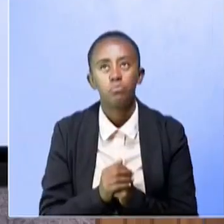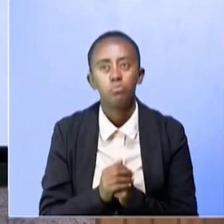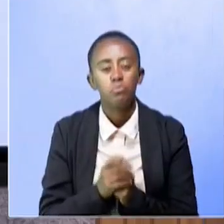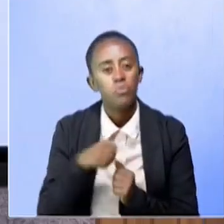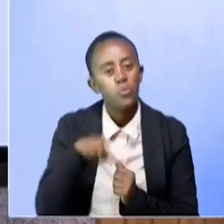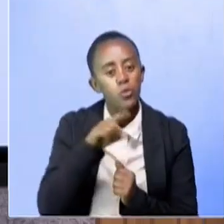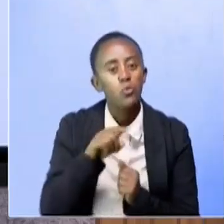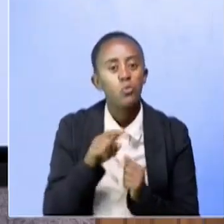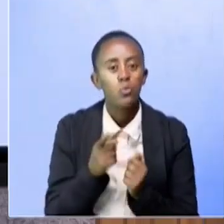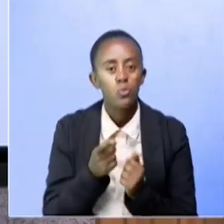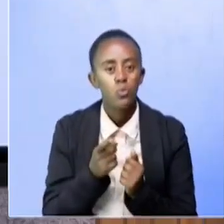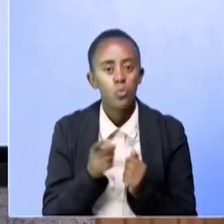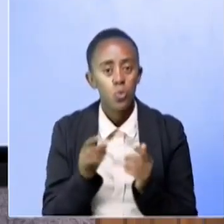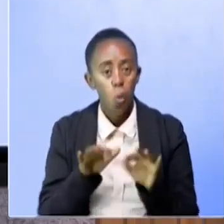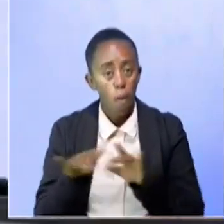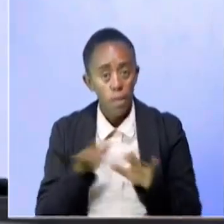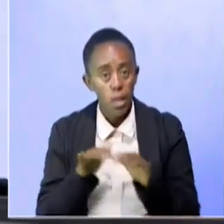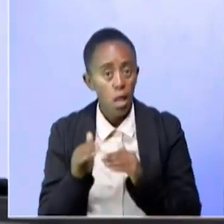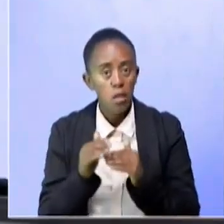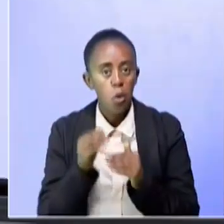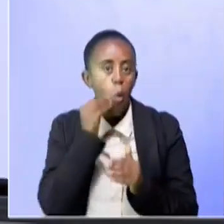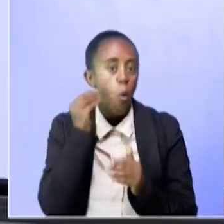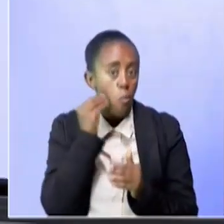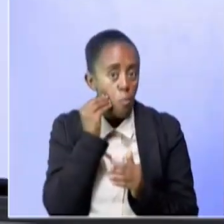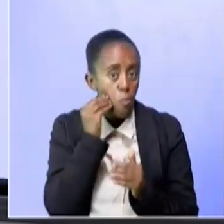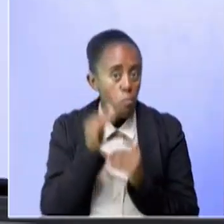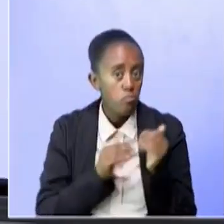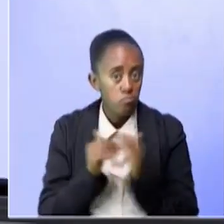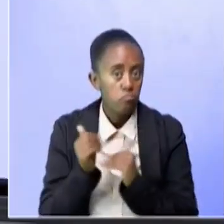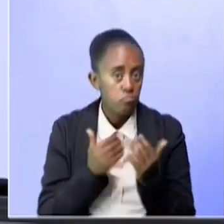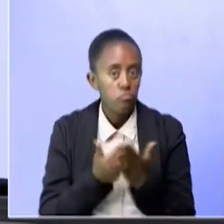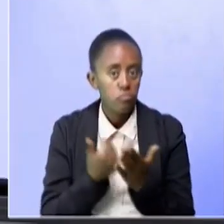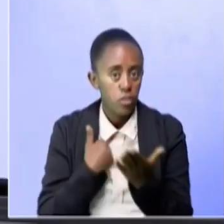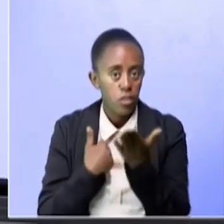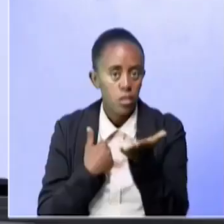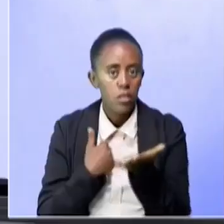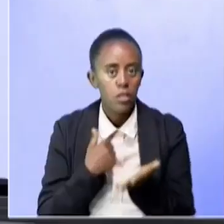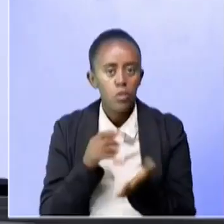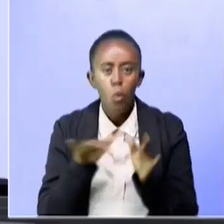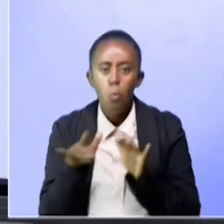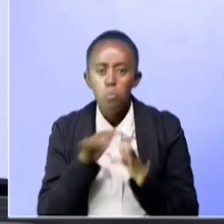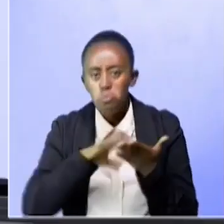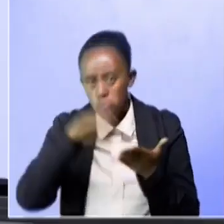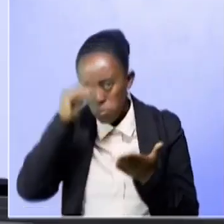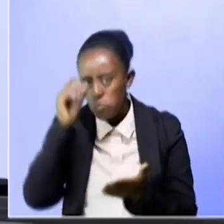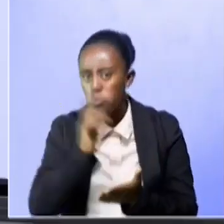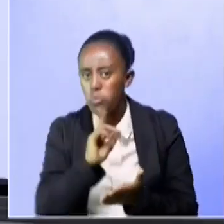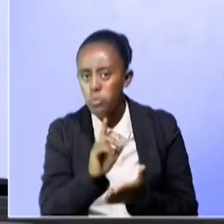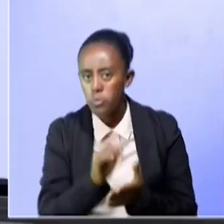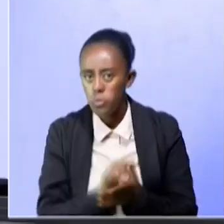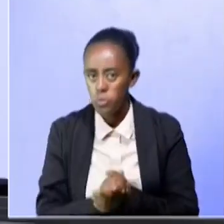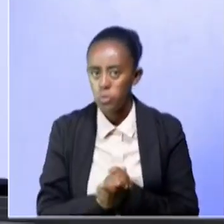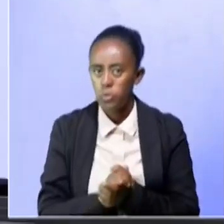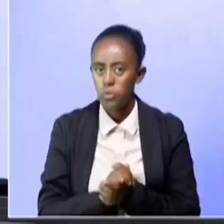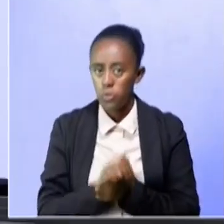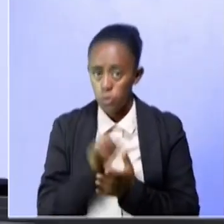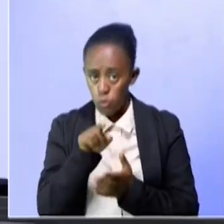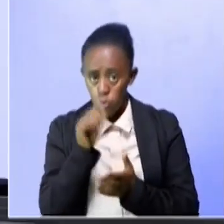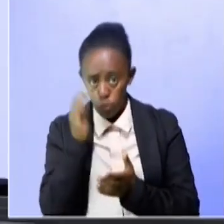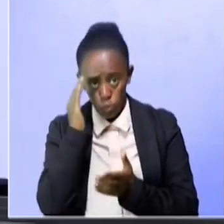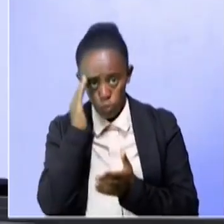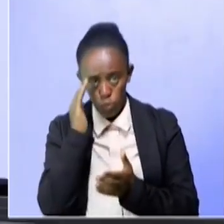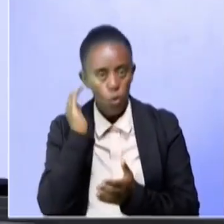of what? Using these computers at home. So what do you learn from those computers? Besides the